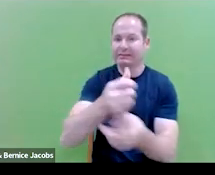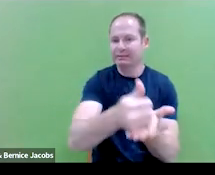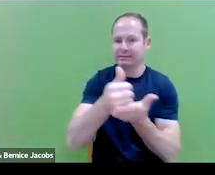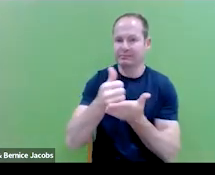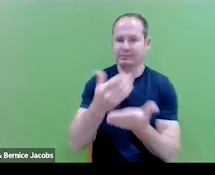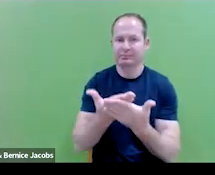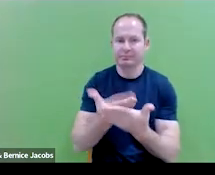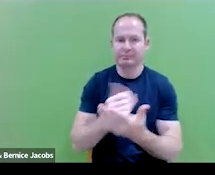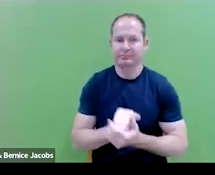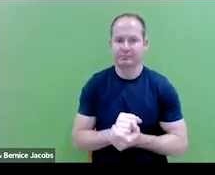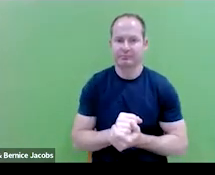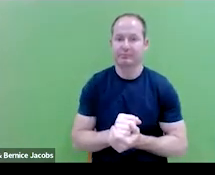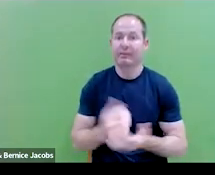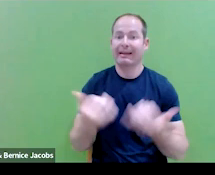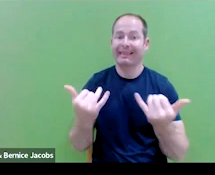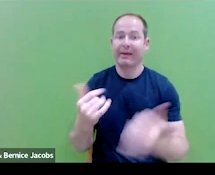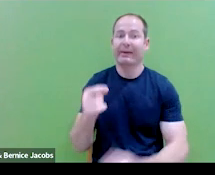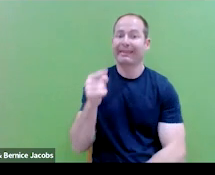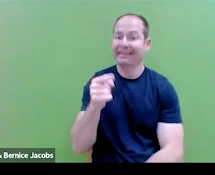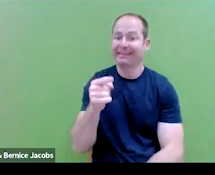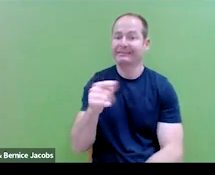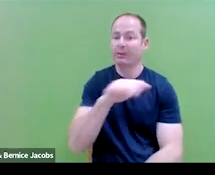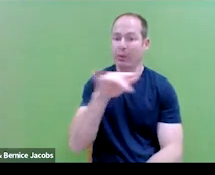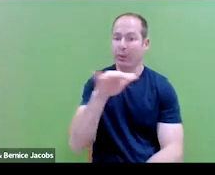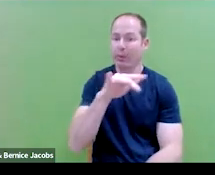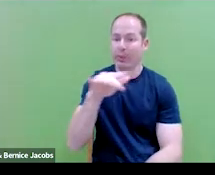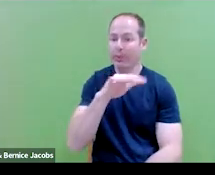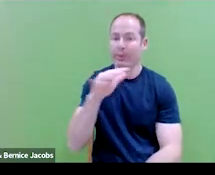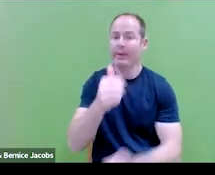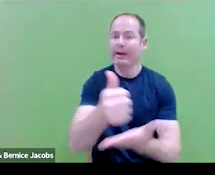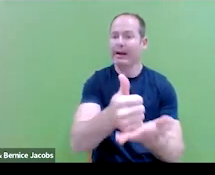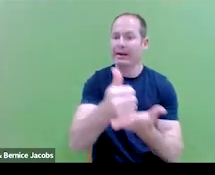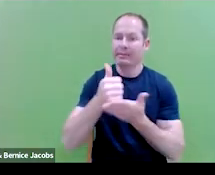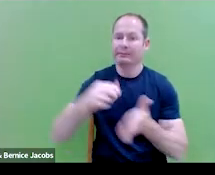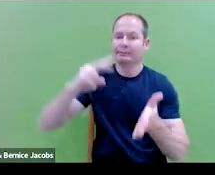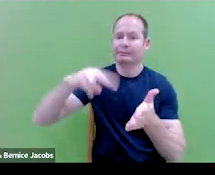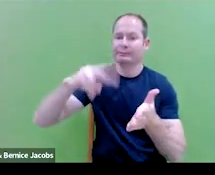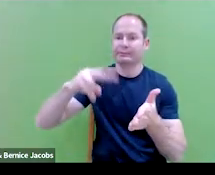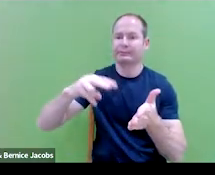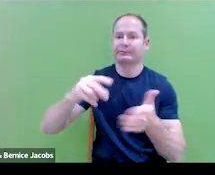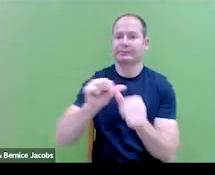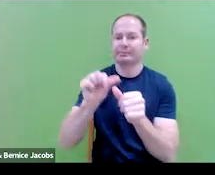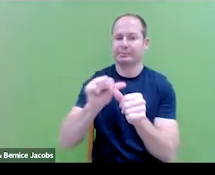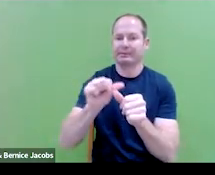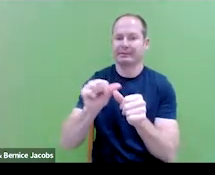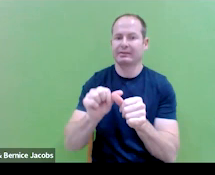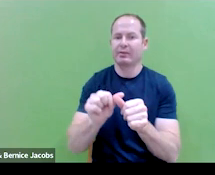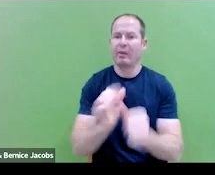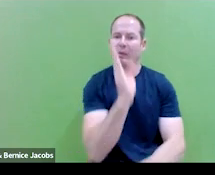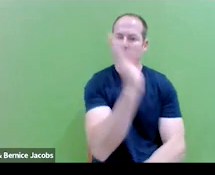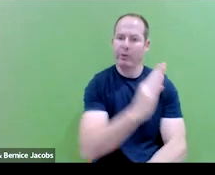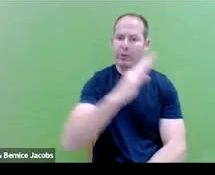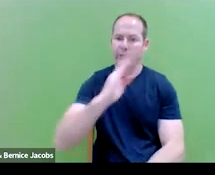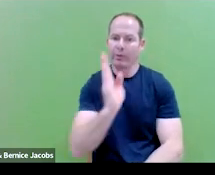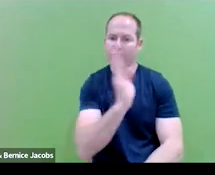font typeface called the Dyslexia font. And the shape of the letters is in such a manner that it is